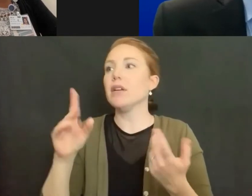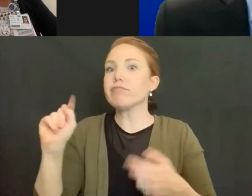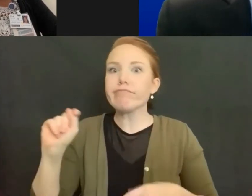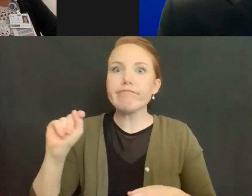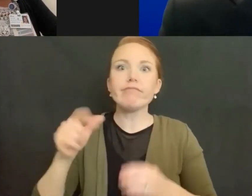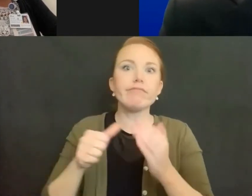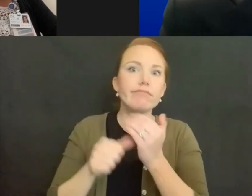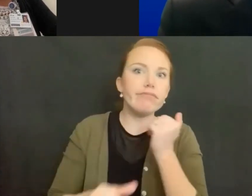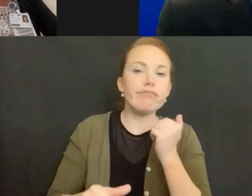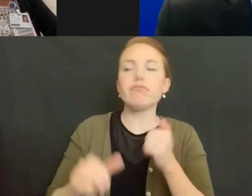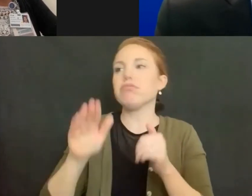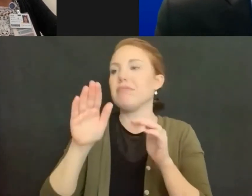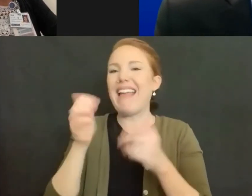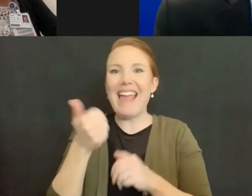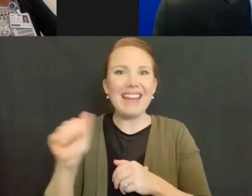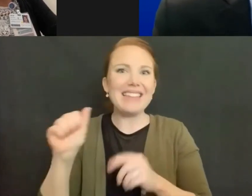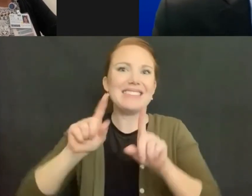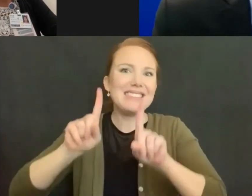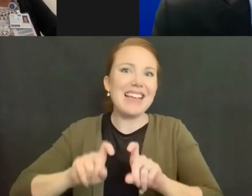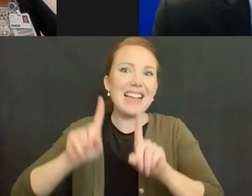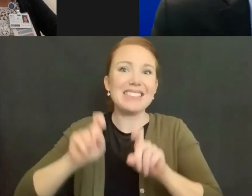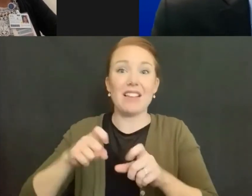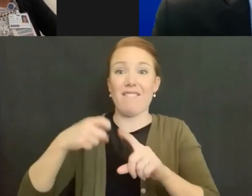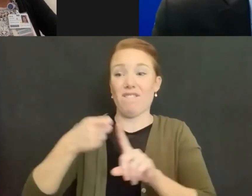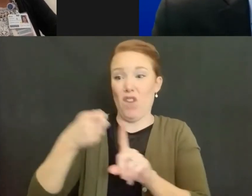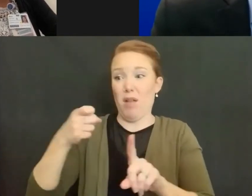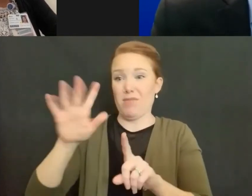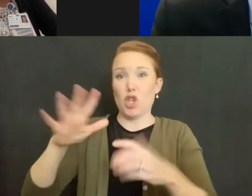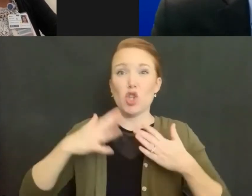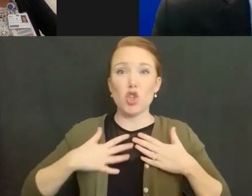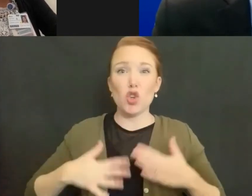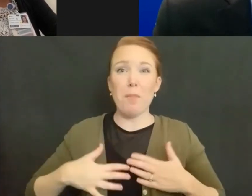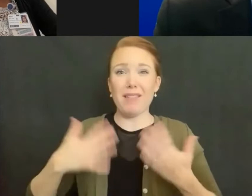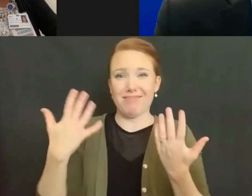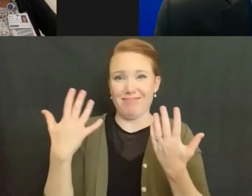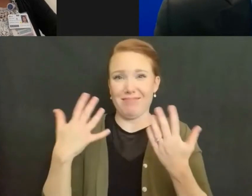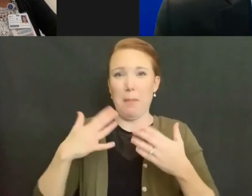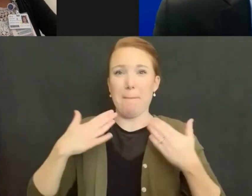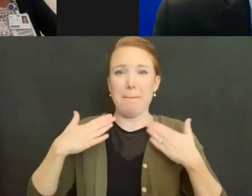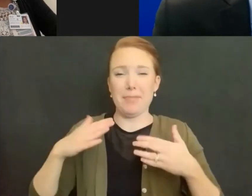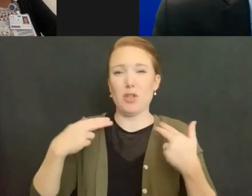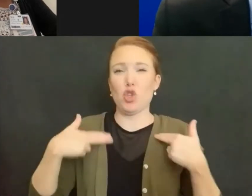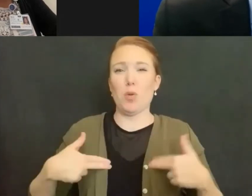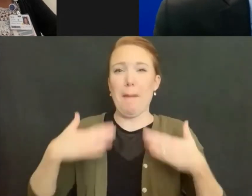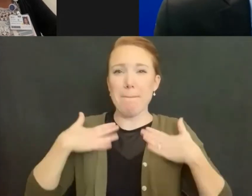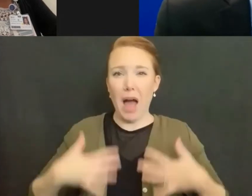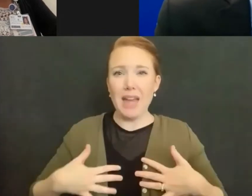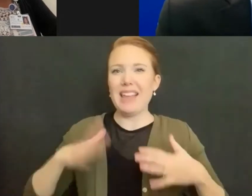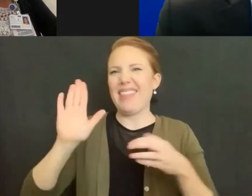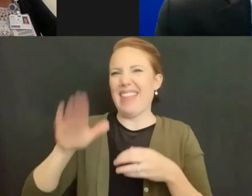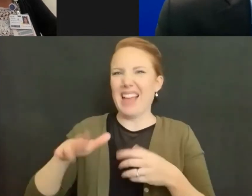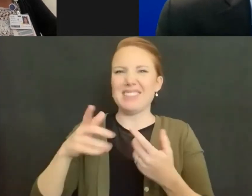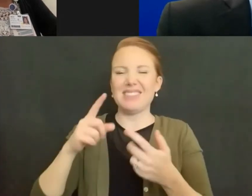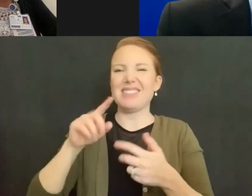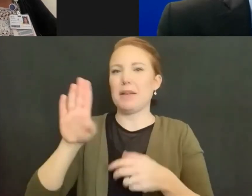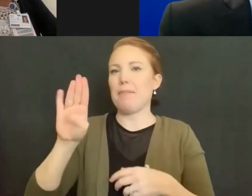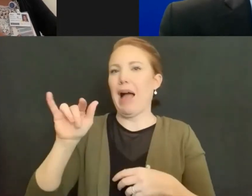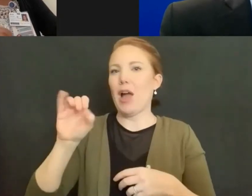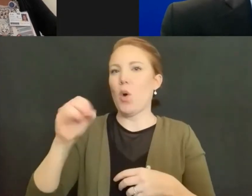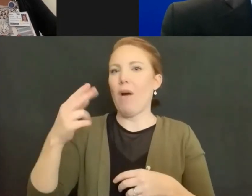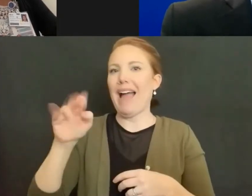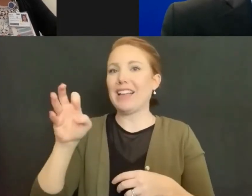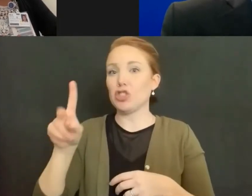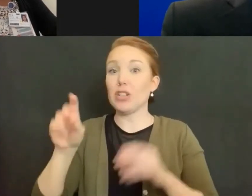sputum, anything that comes out of human body is a biohazard, and that is a potential hazardous. It can cause